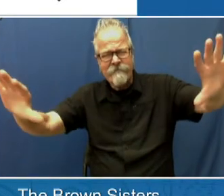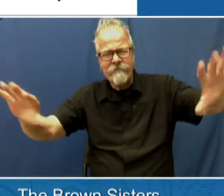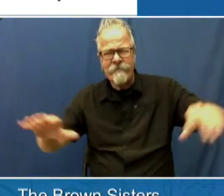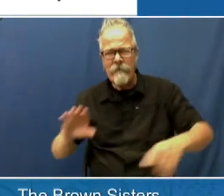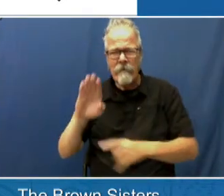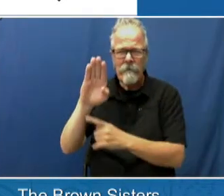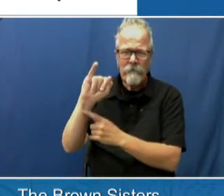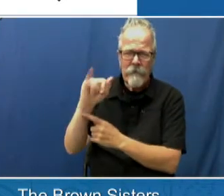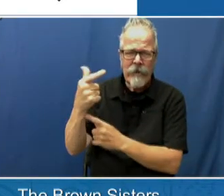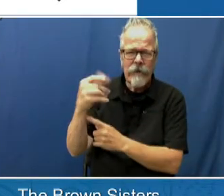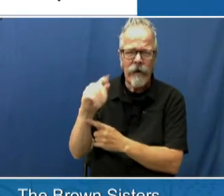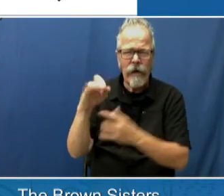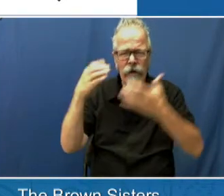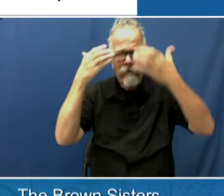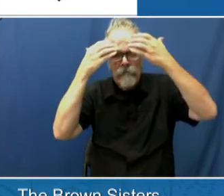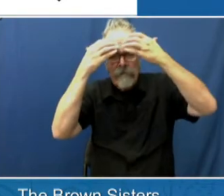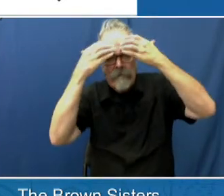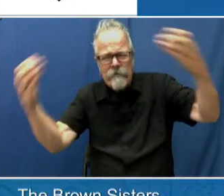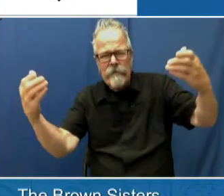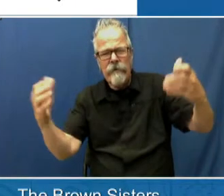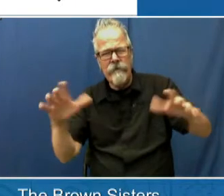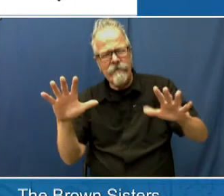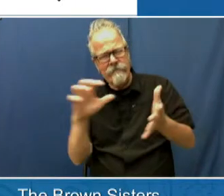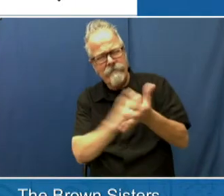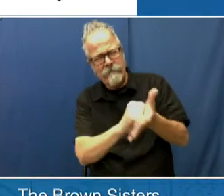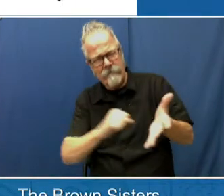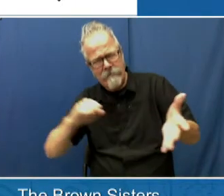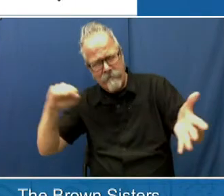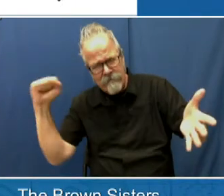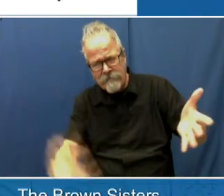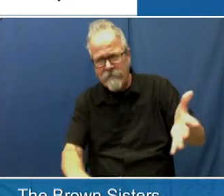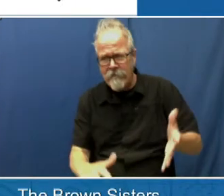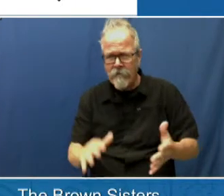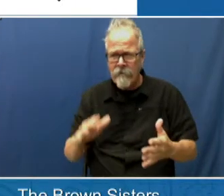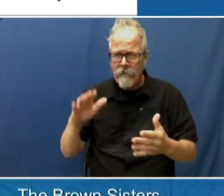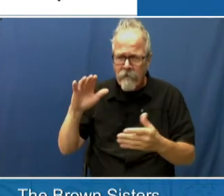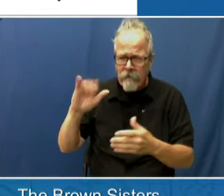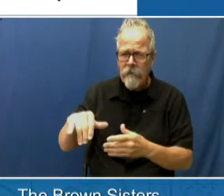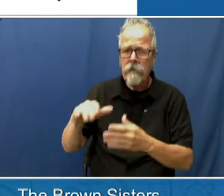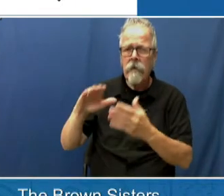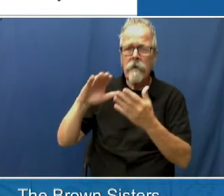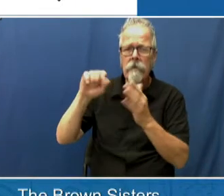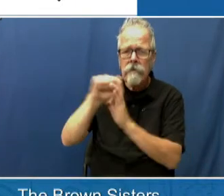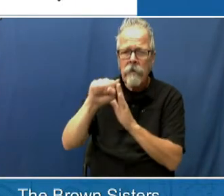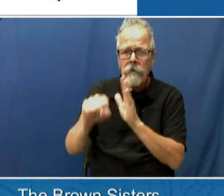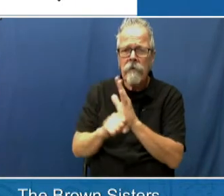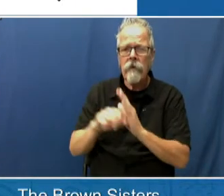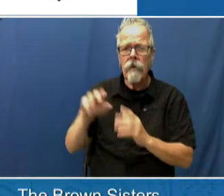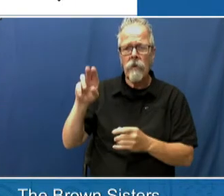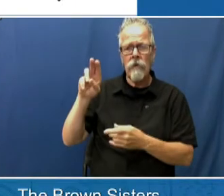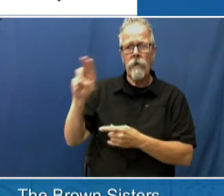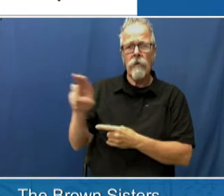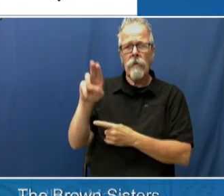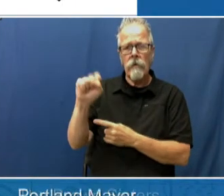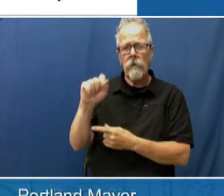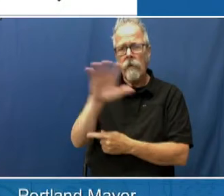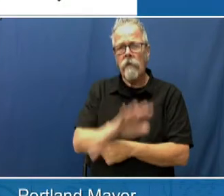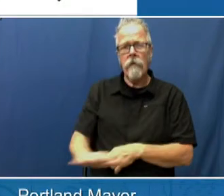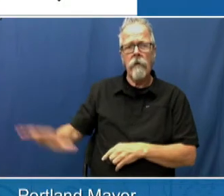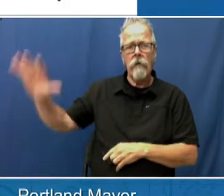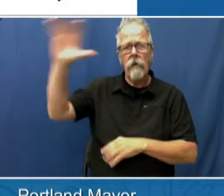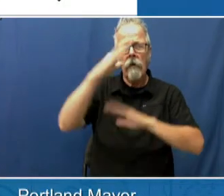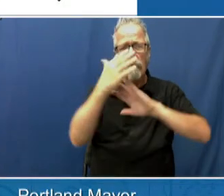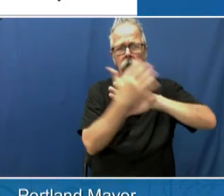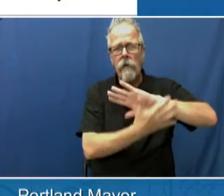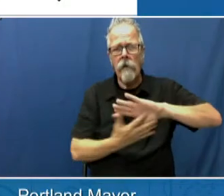fabric of our community, our state, and our nation. I know, and I can say confidently,